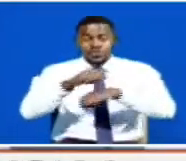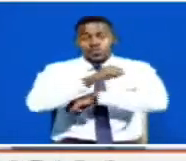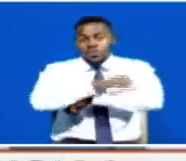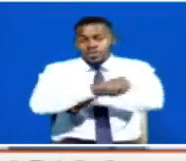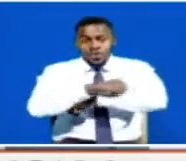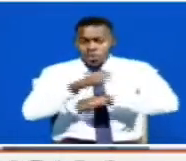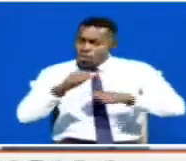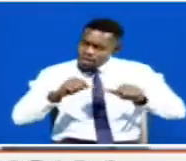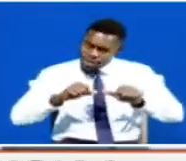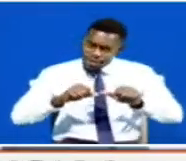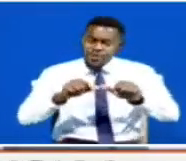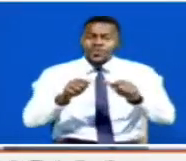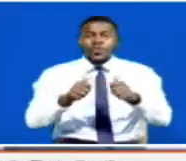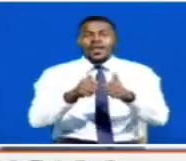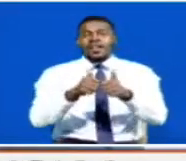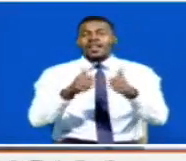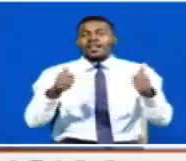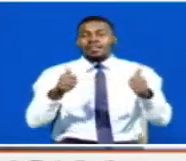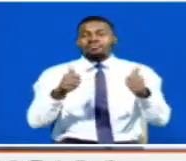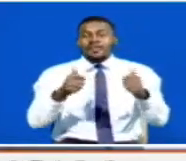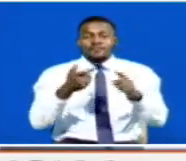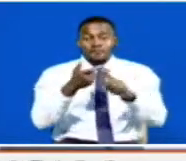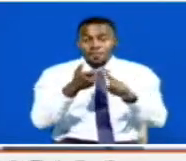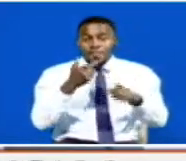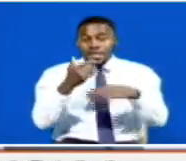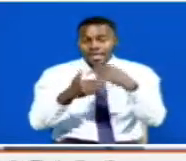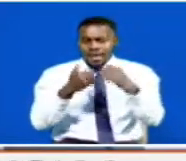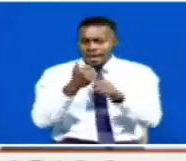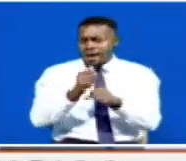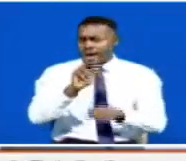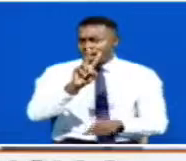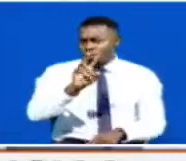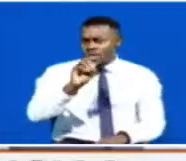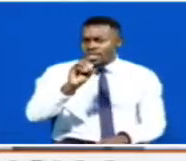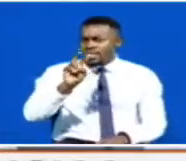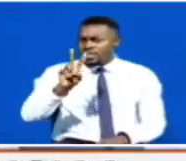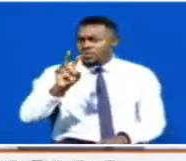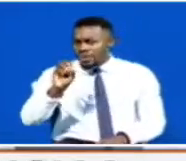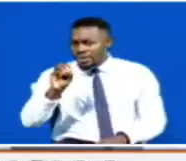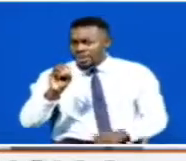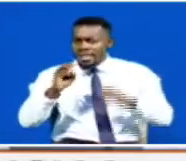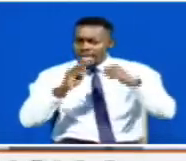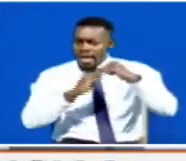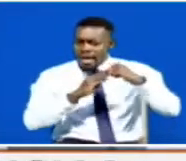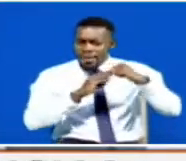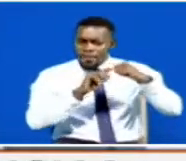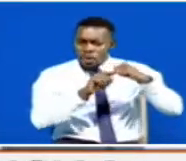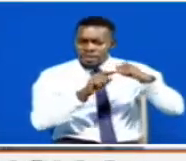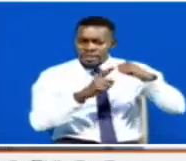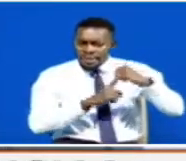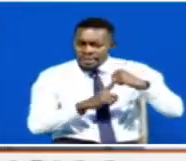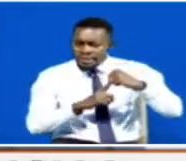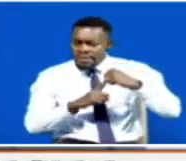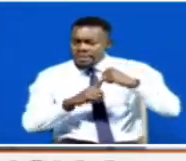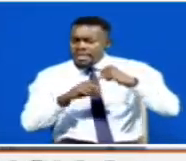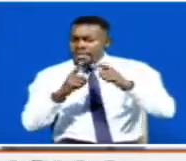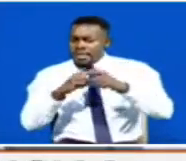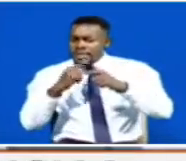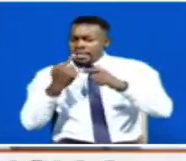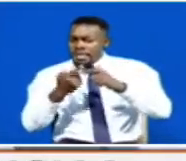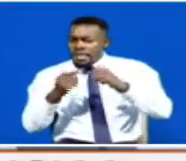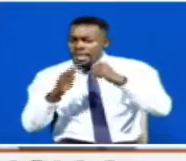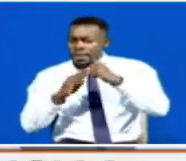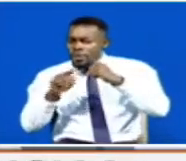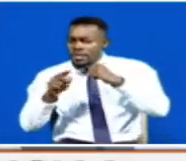moved progressively since 2020. We had 9.60, then 9.75, then